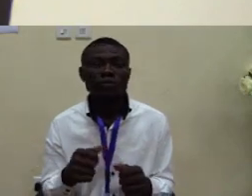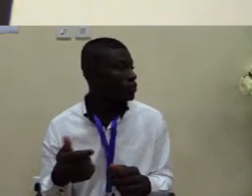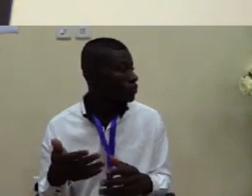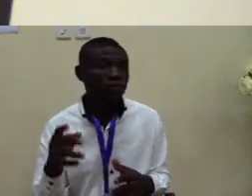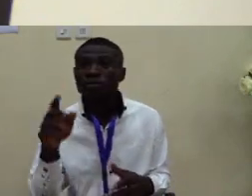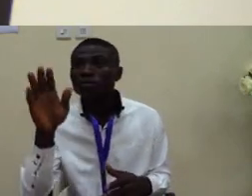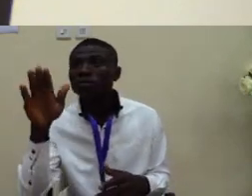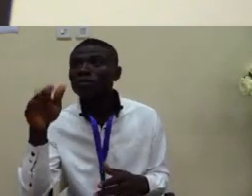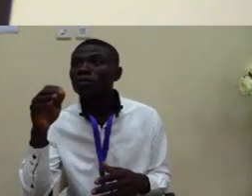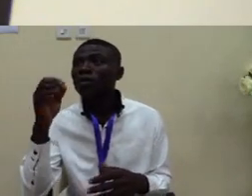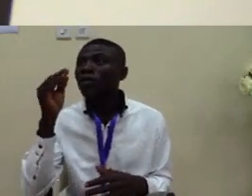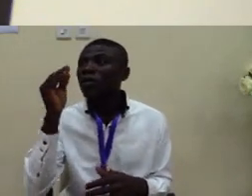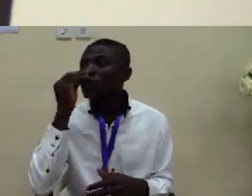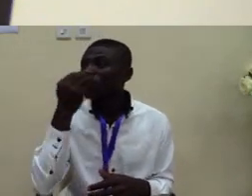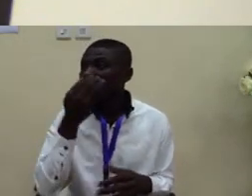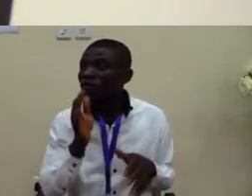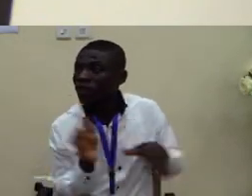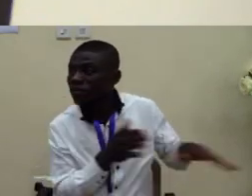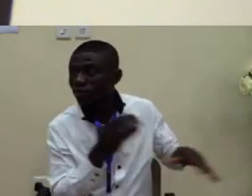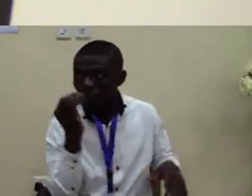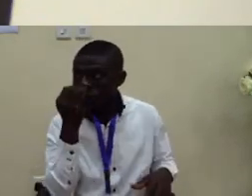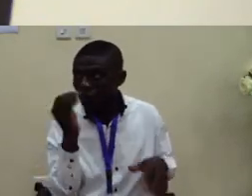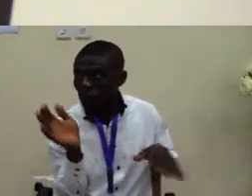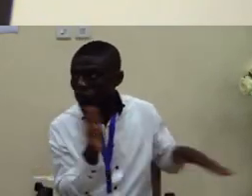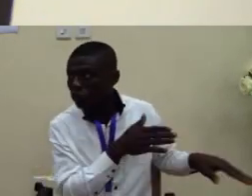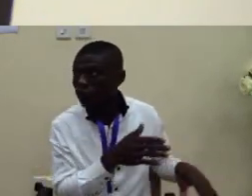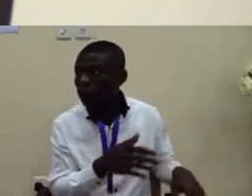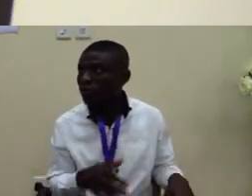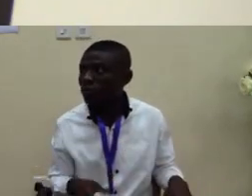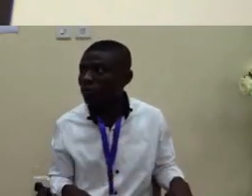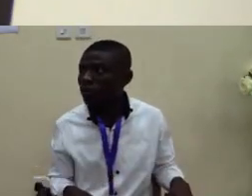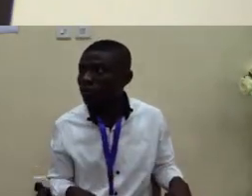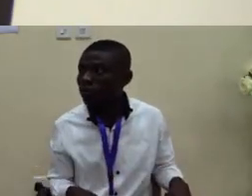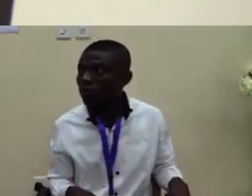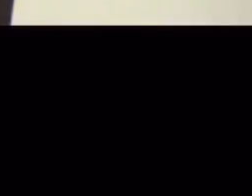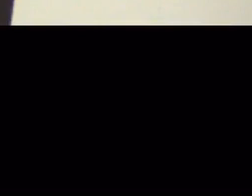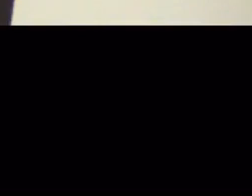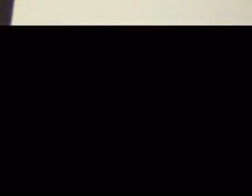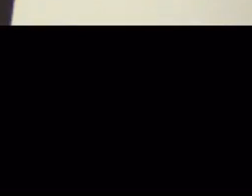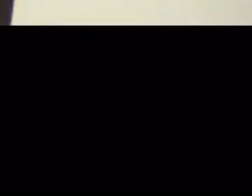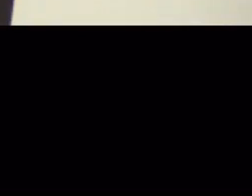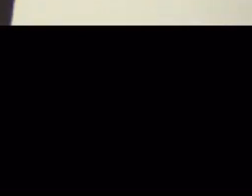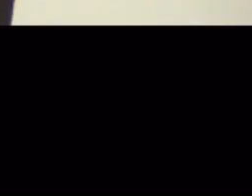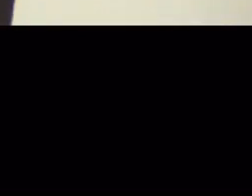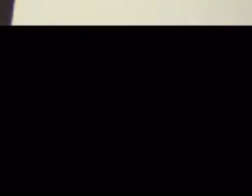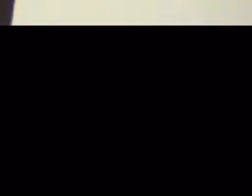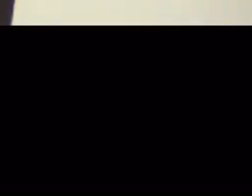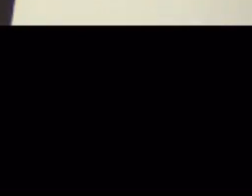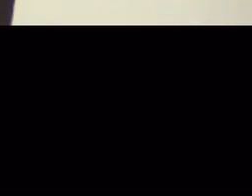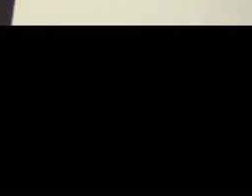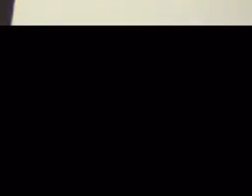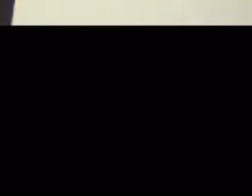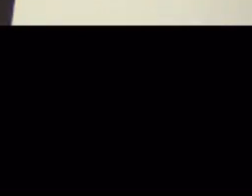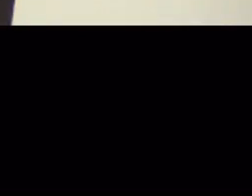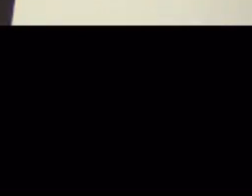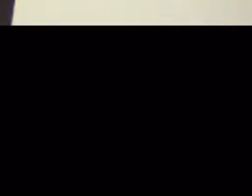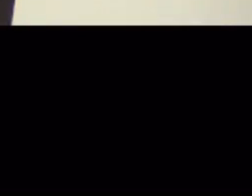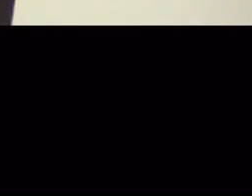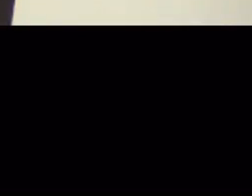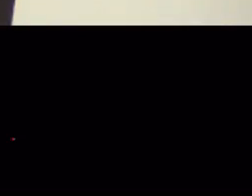reduce disability stigma and then discrimination. So what is co-creation? Well, for Ghana Somubi Dwumadie,